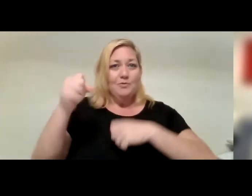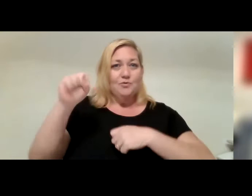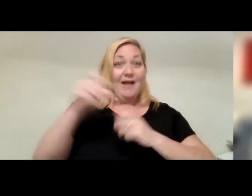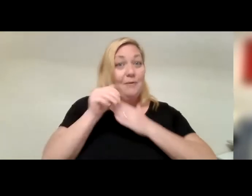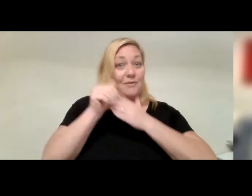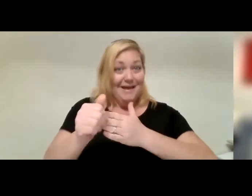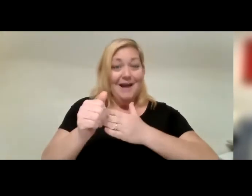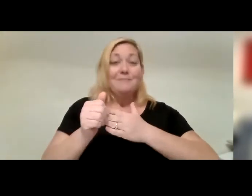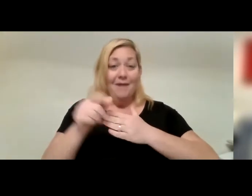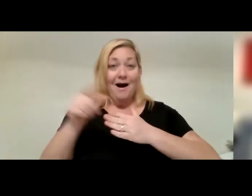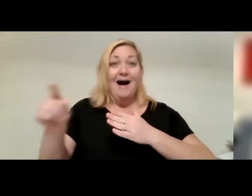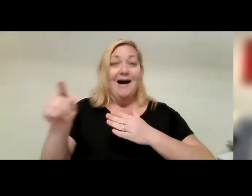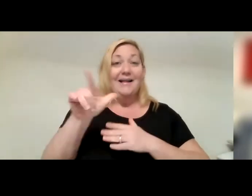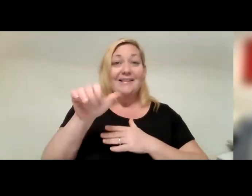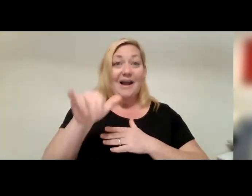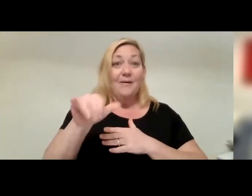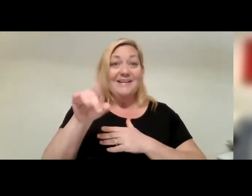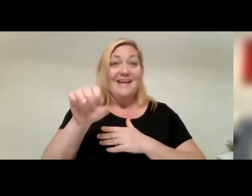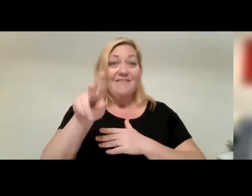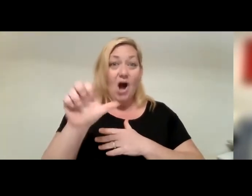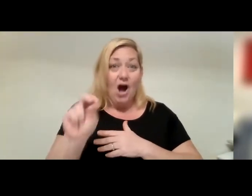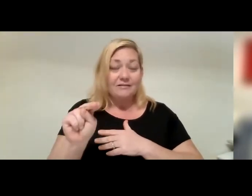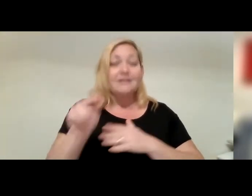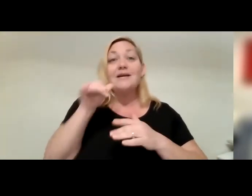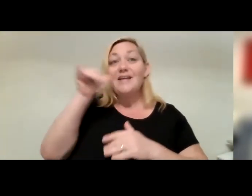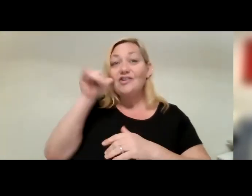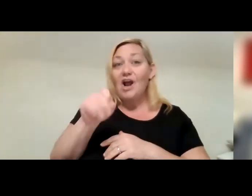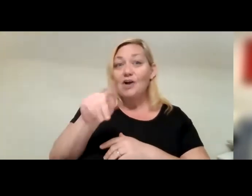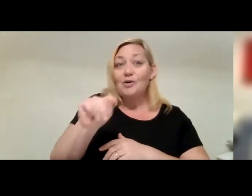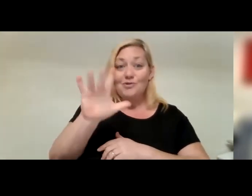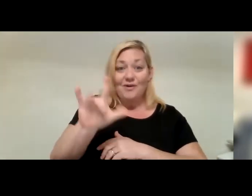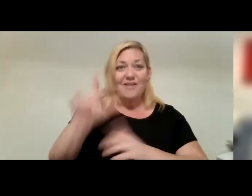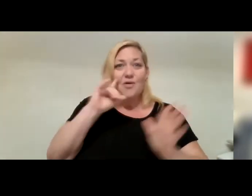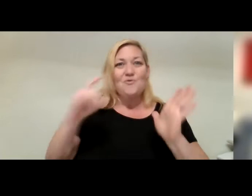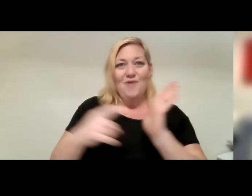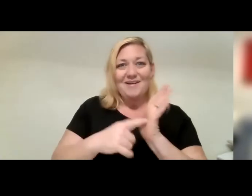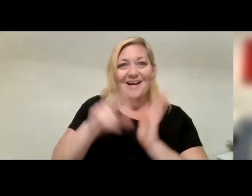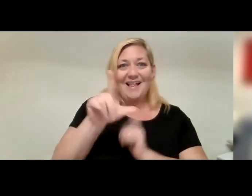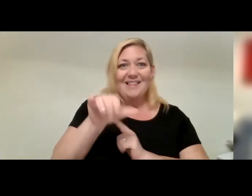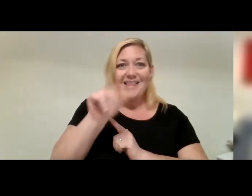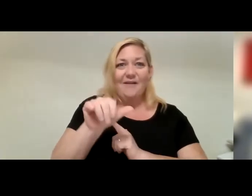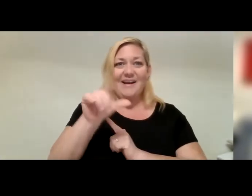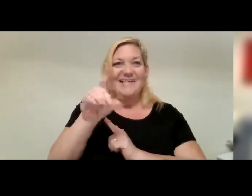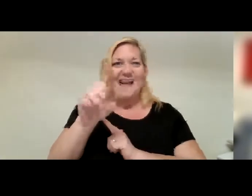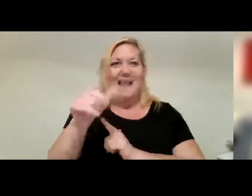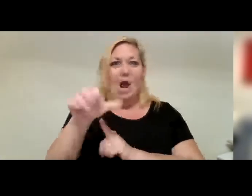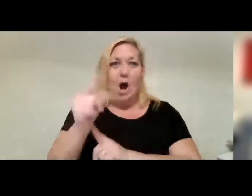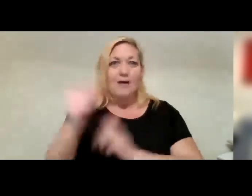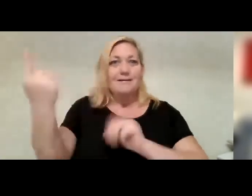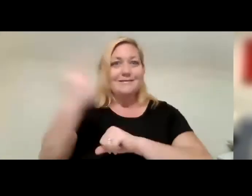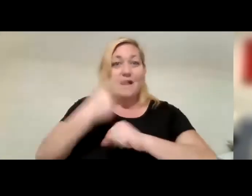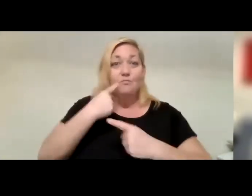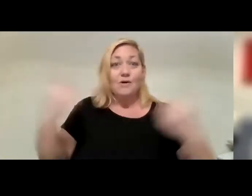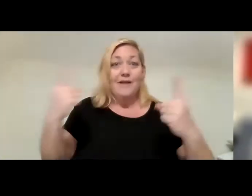labor greats such as Larry Itliong. Yesterday, October 25th, is recognized as Larry Itliong Day, as proclaimed by